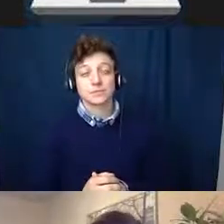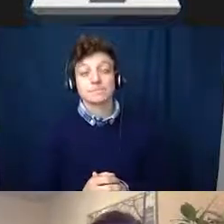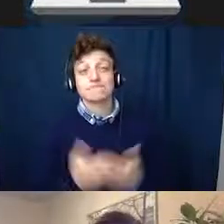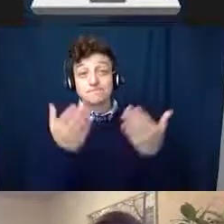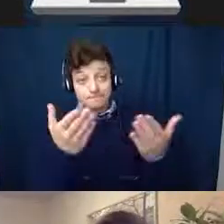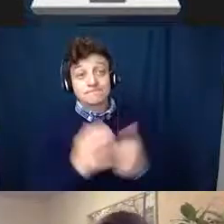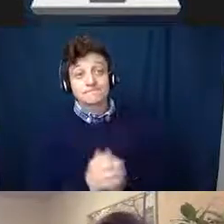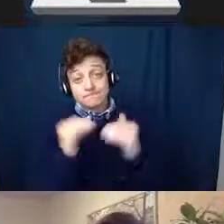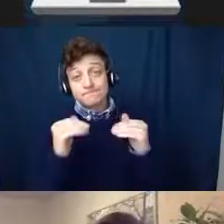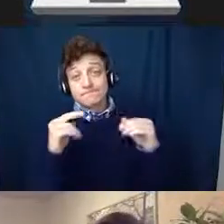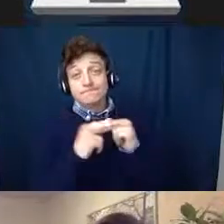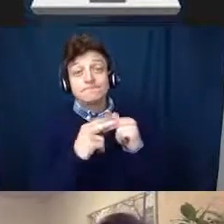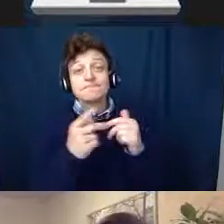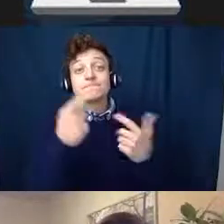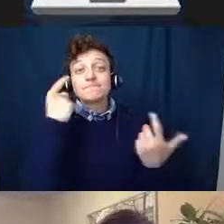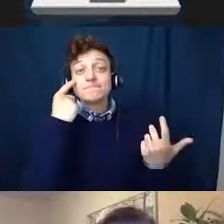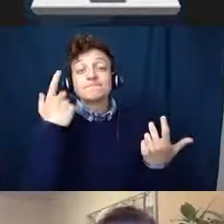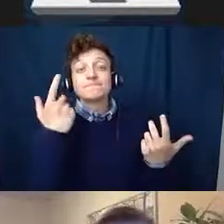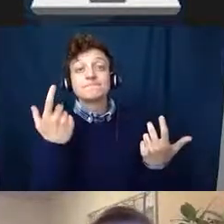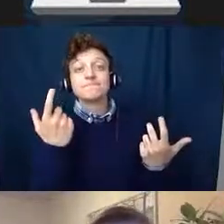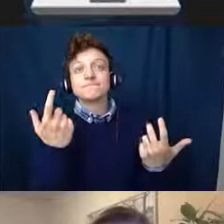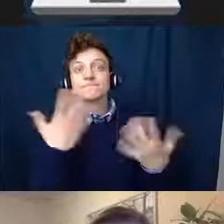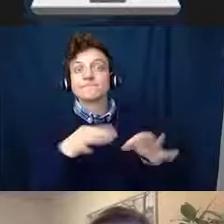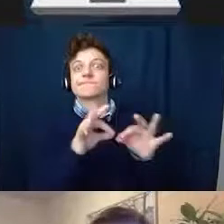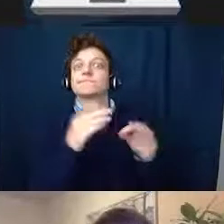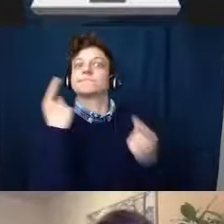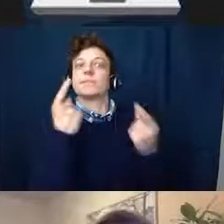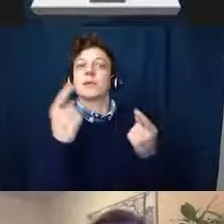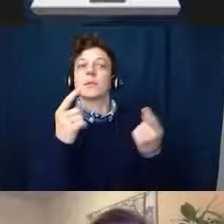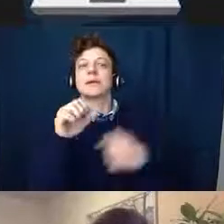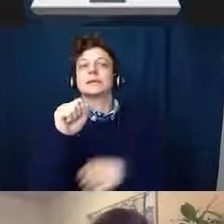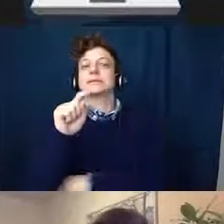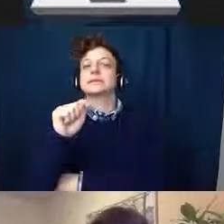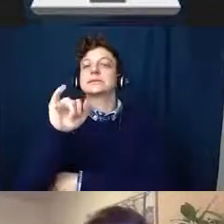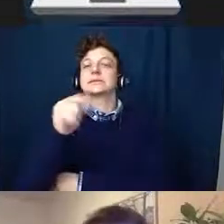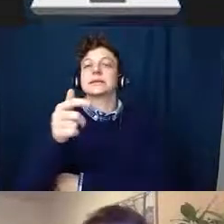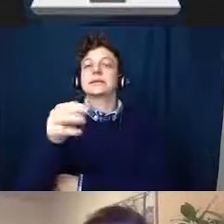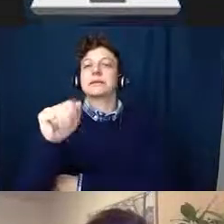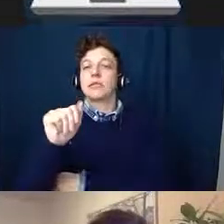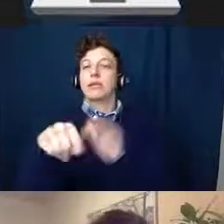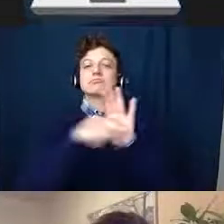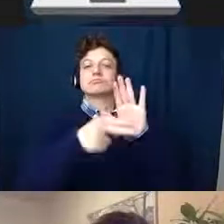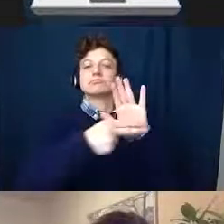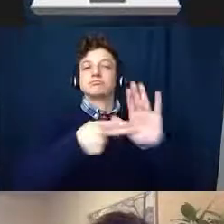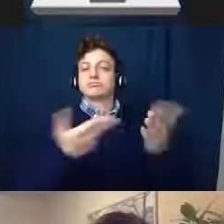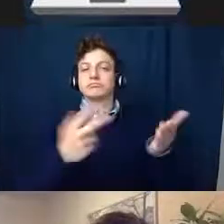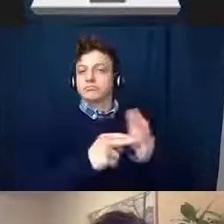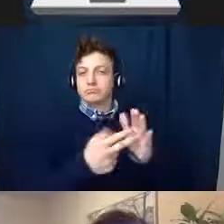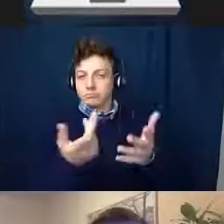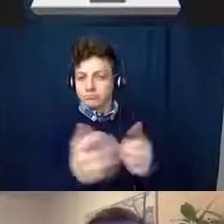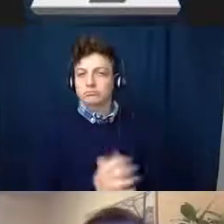And so I think it's also important to consider what is stigma. And that stigma might,